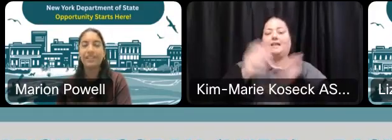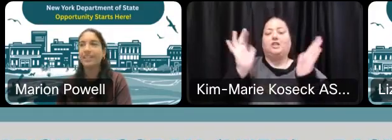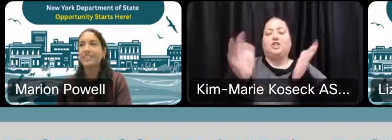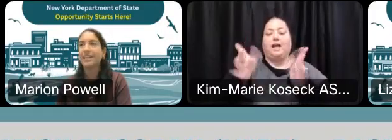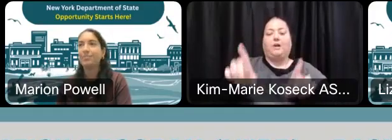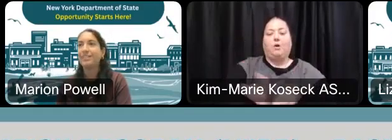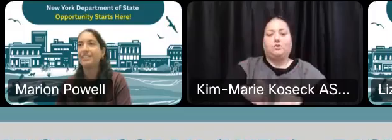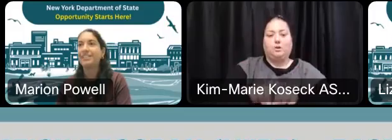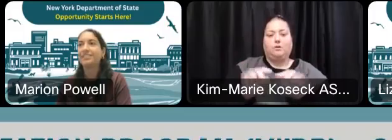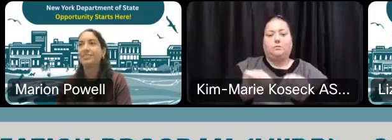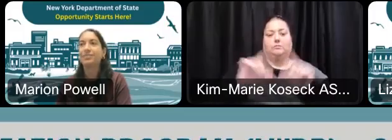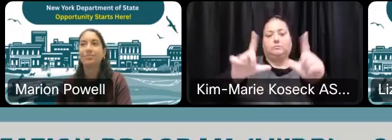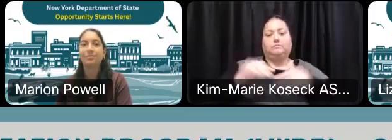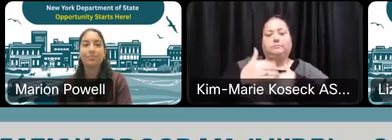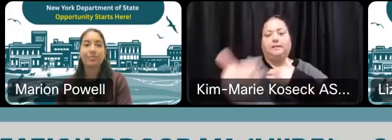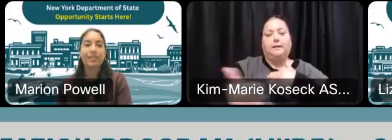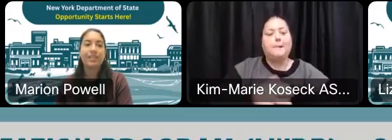And next slide, please.